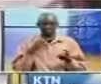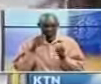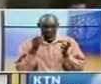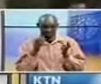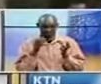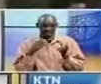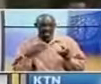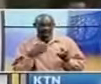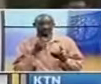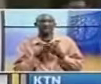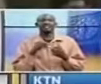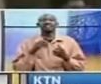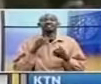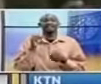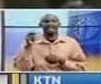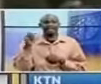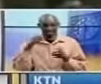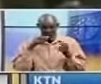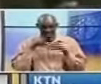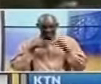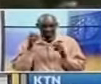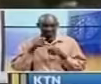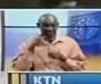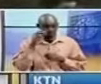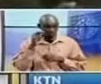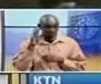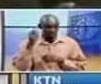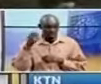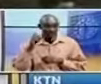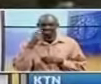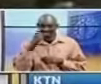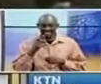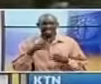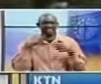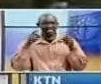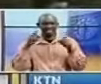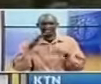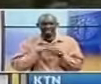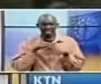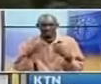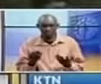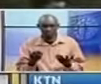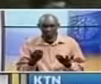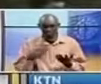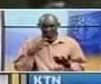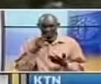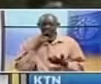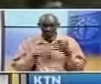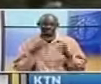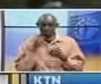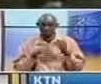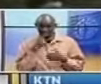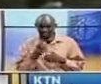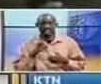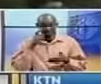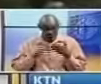Serena Hotel's Managing Director Mahmud Janmohamed attributed the success to... I keep saying, and this is not what I say,